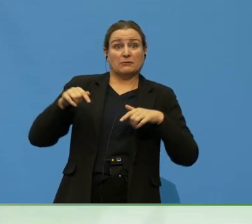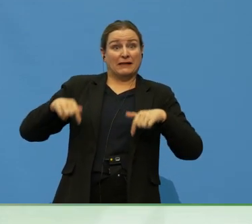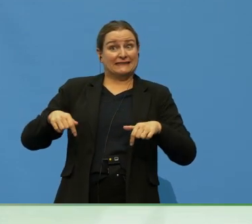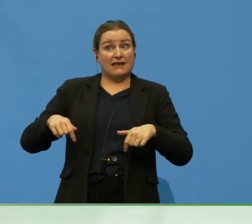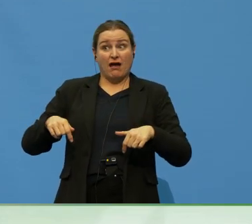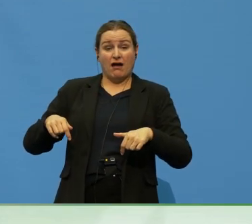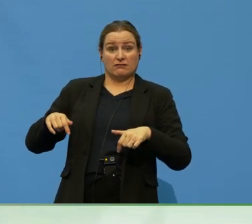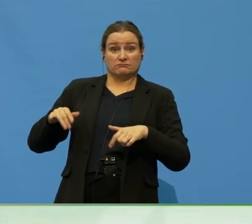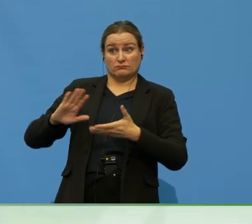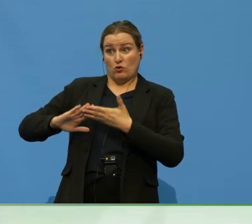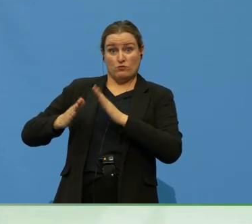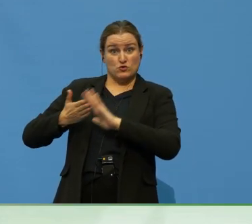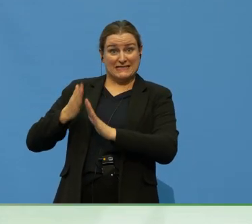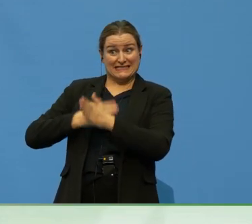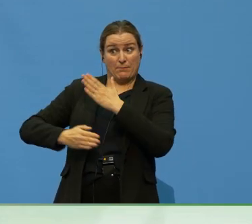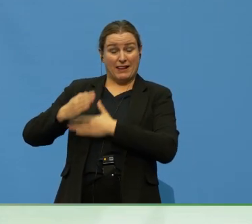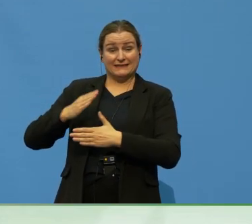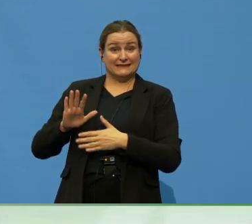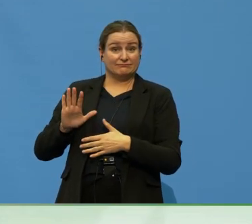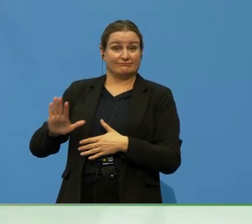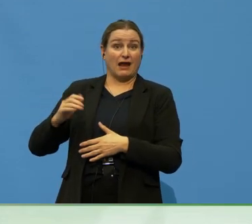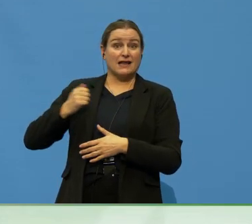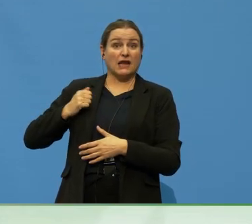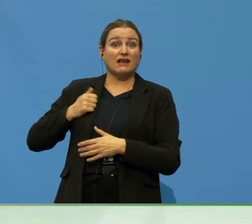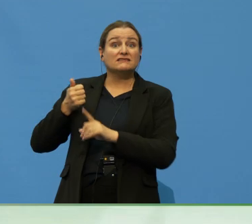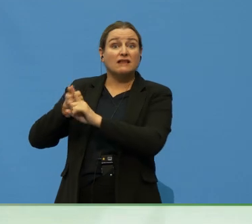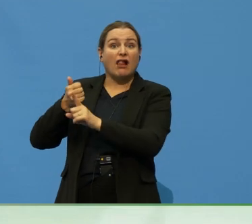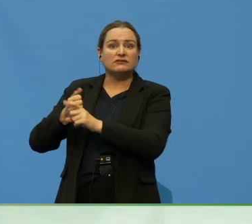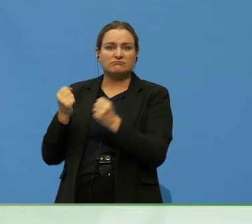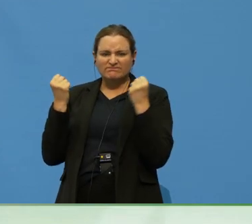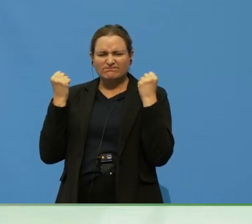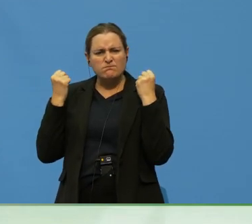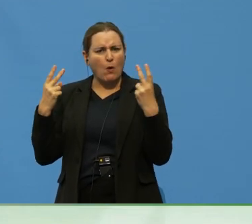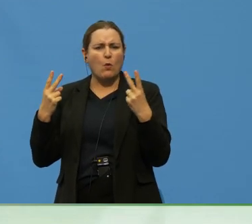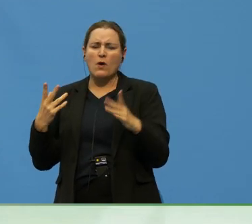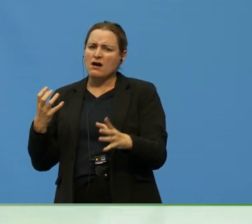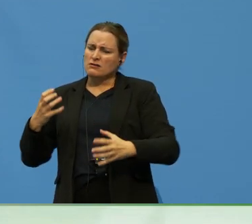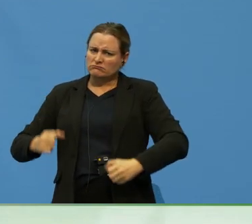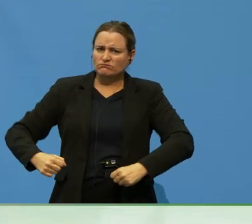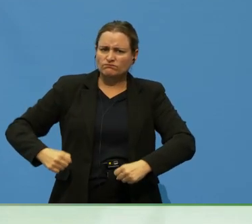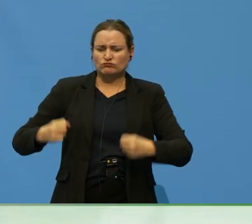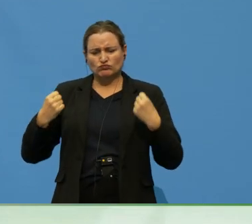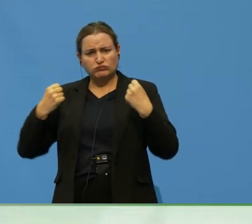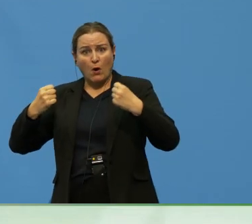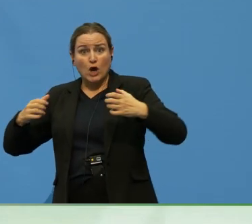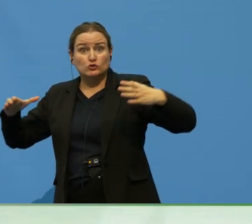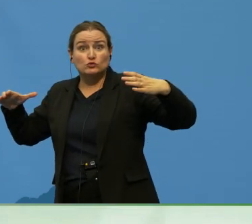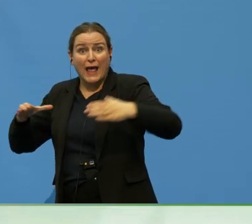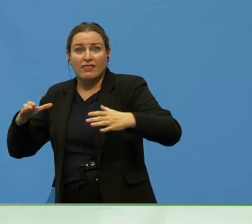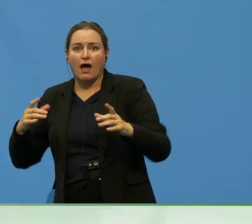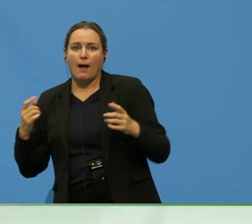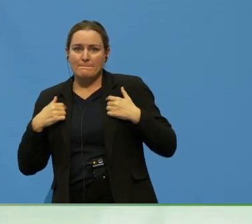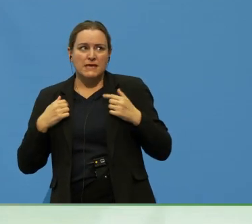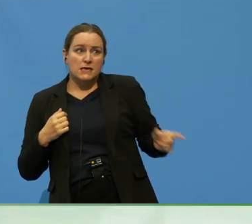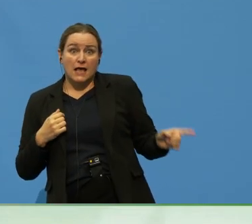have the Accessible Canada Act. Like it is, we could say, thank you, Carla, for your leadership, and I would appreciate that, but I